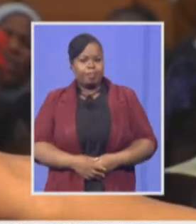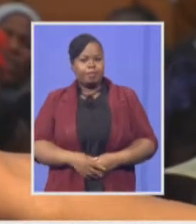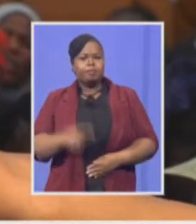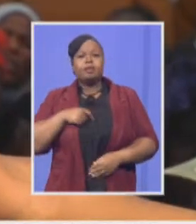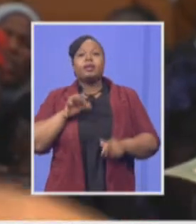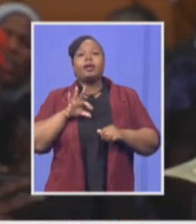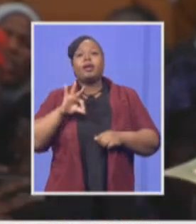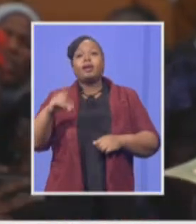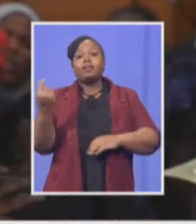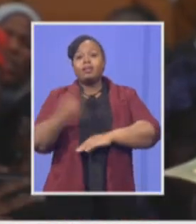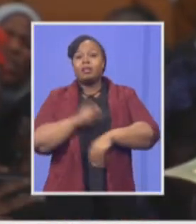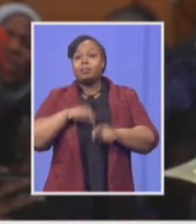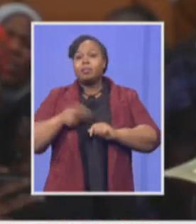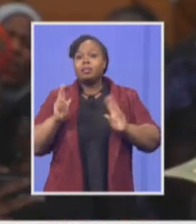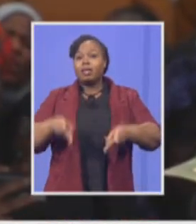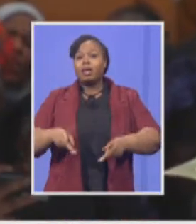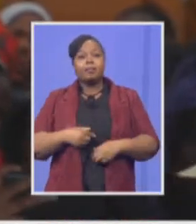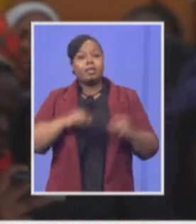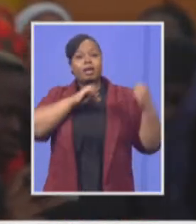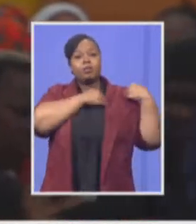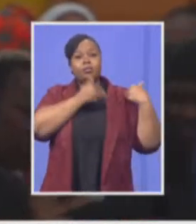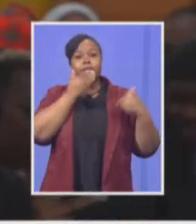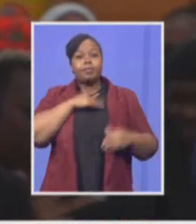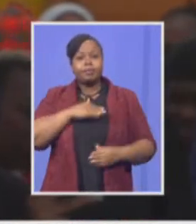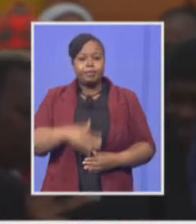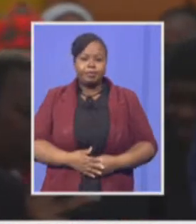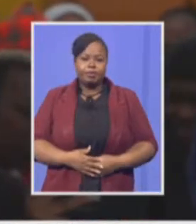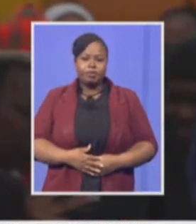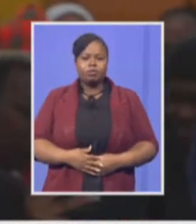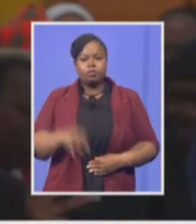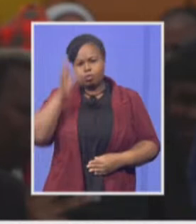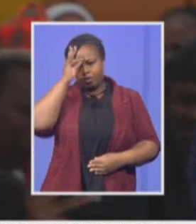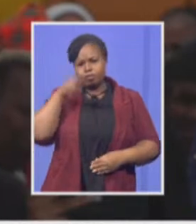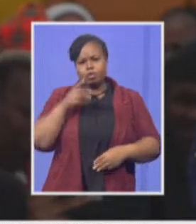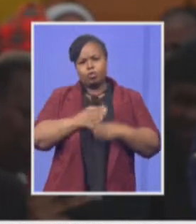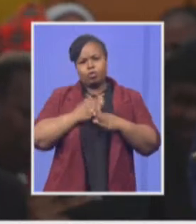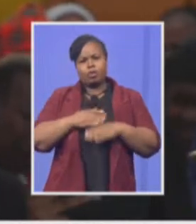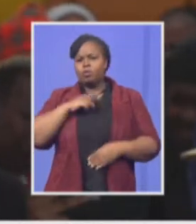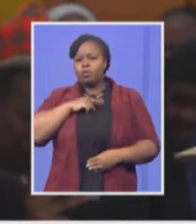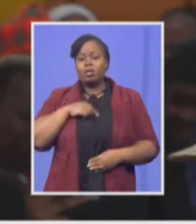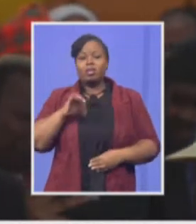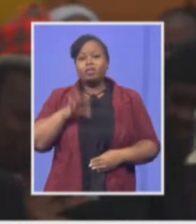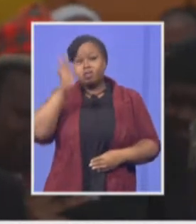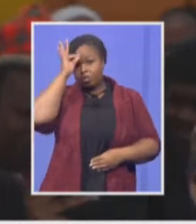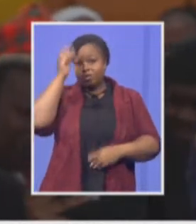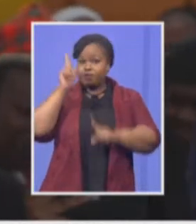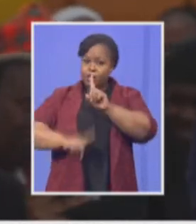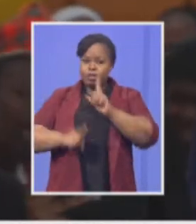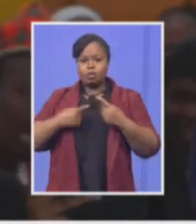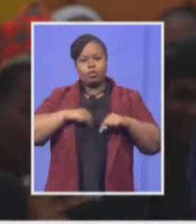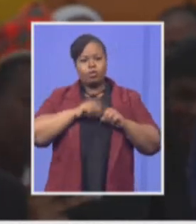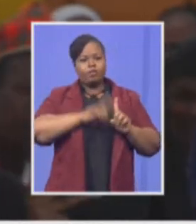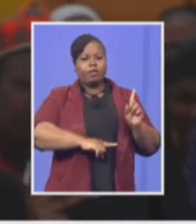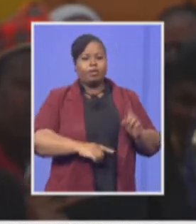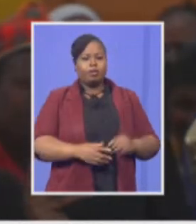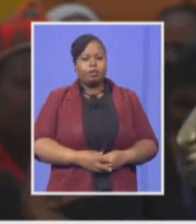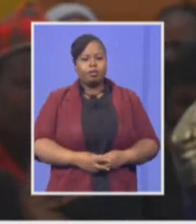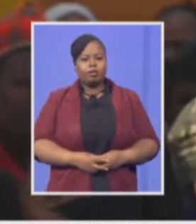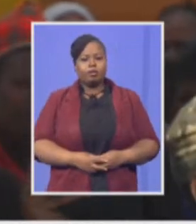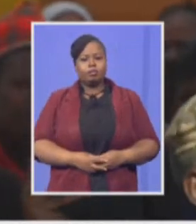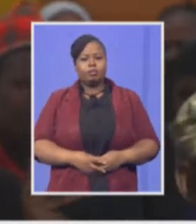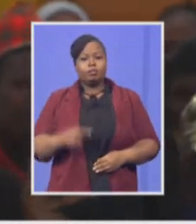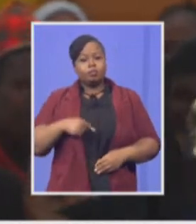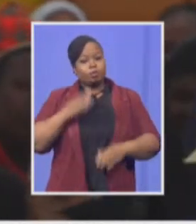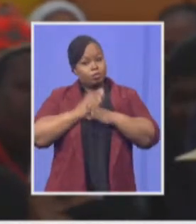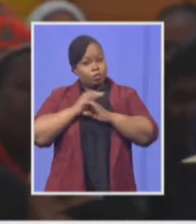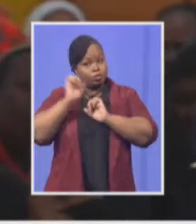day. There is no accountability. Sicela wenze umsebenzi wakho. Because if the police fail, you also fail. Yenza umsebenzi